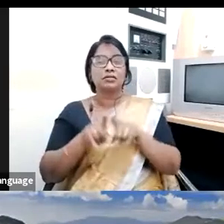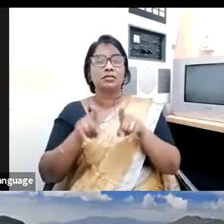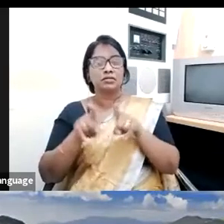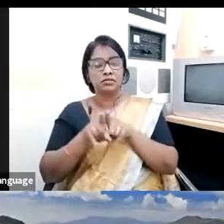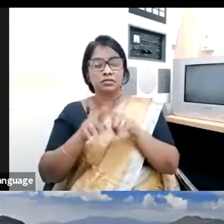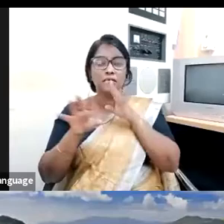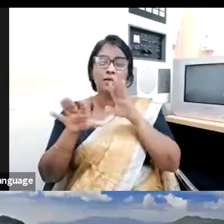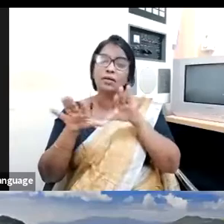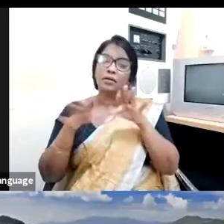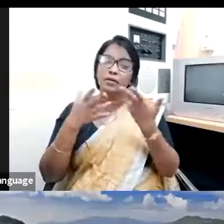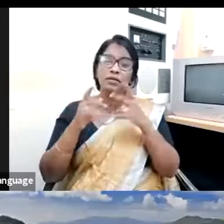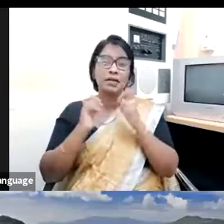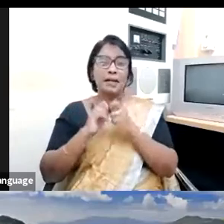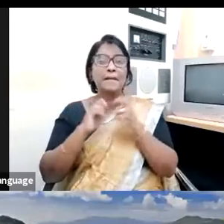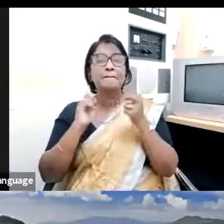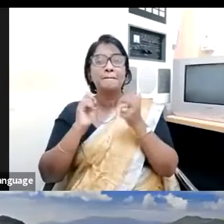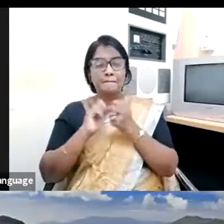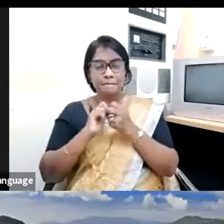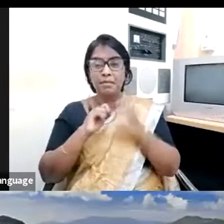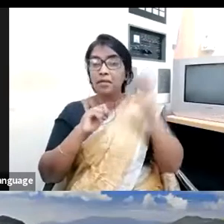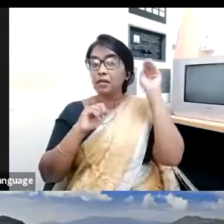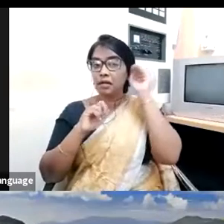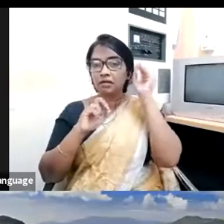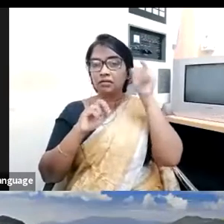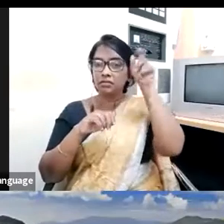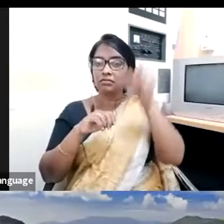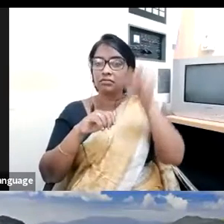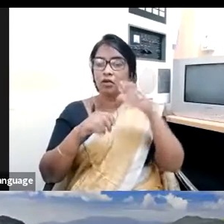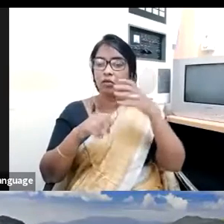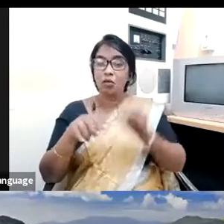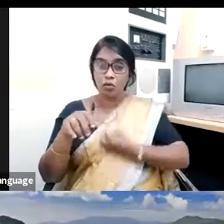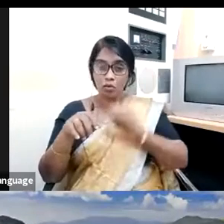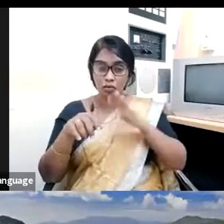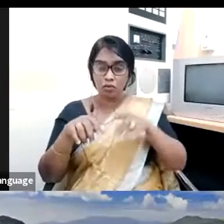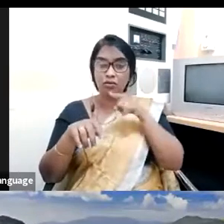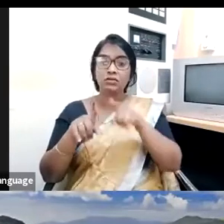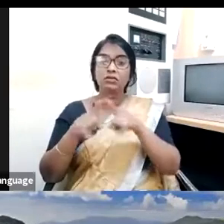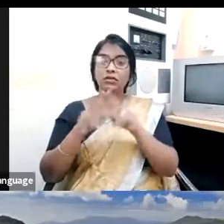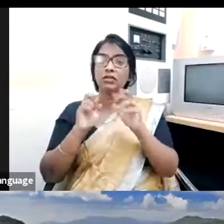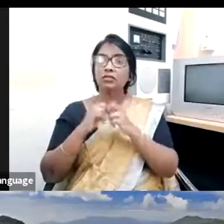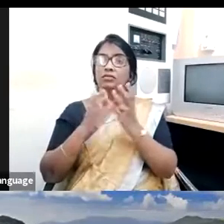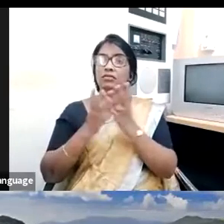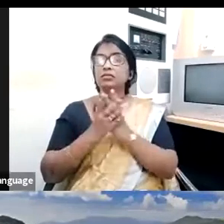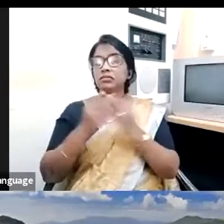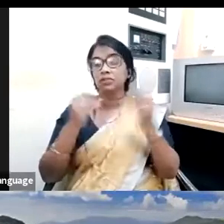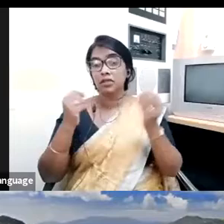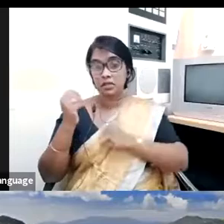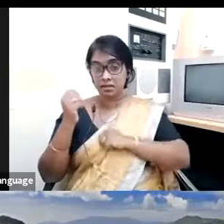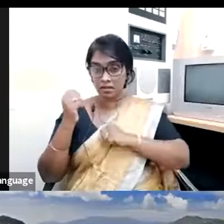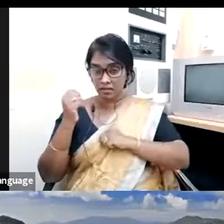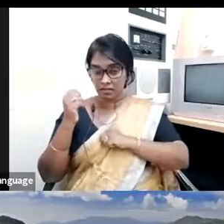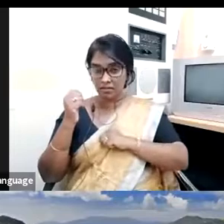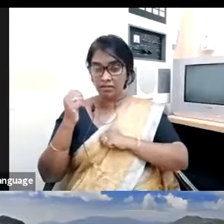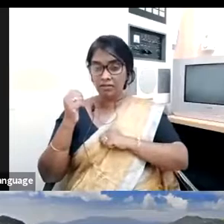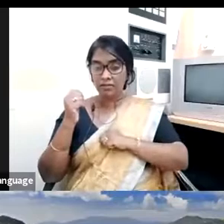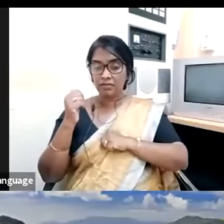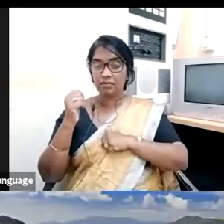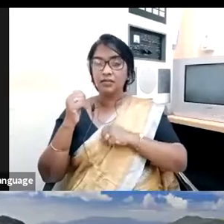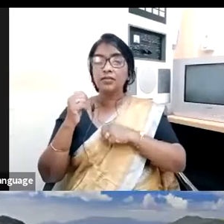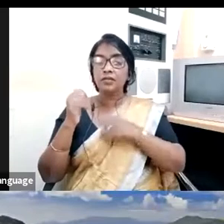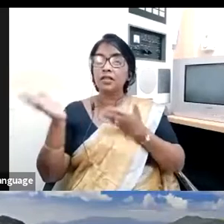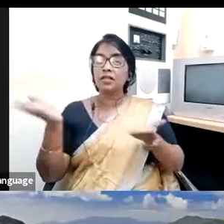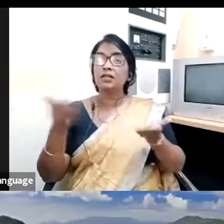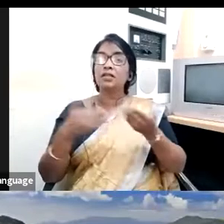session is interested in being part of the solution, then move to, just like